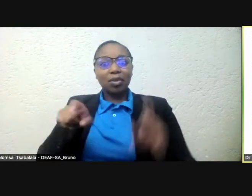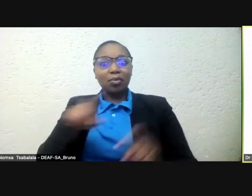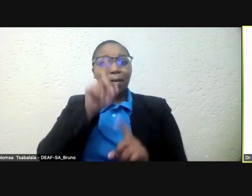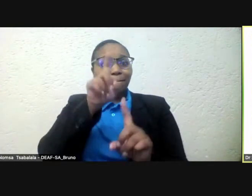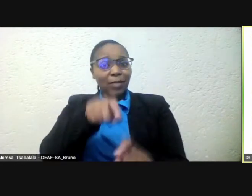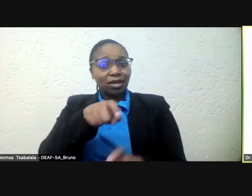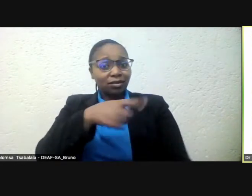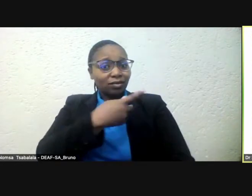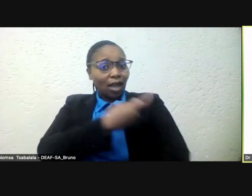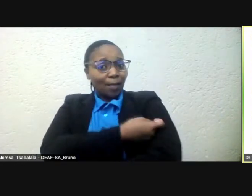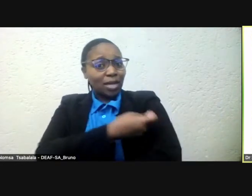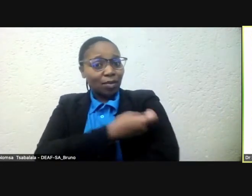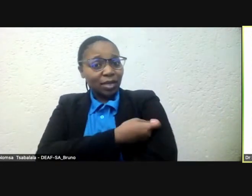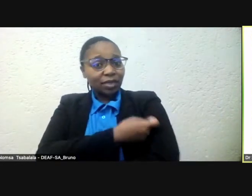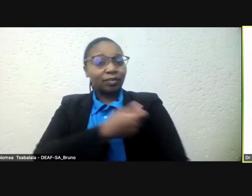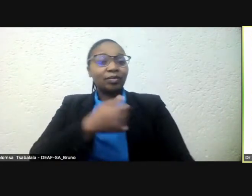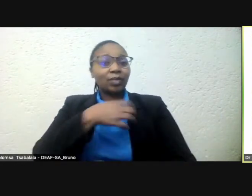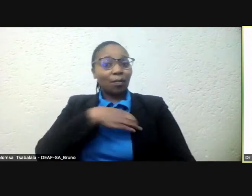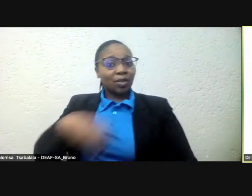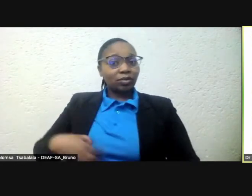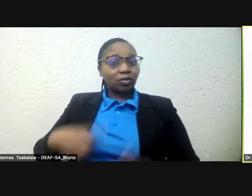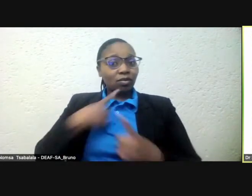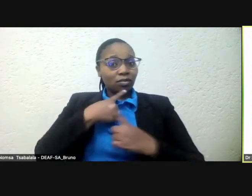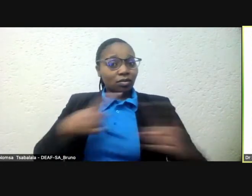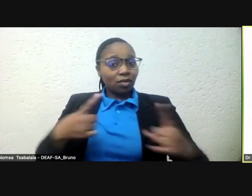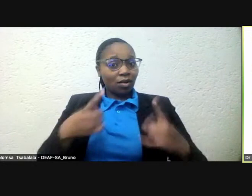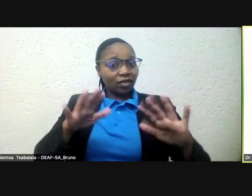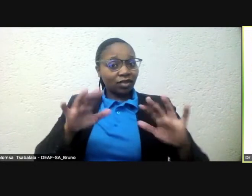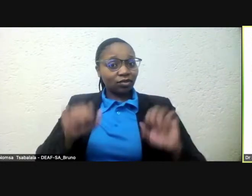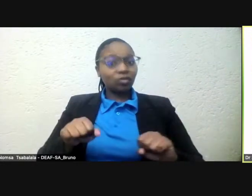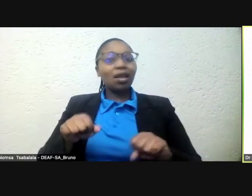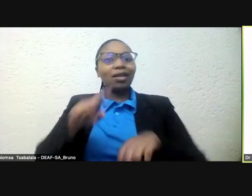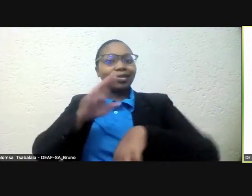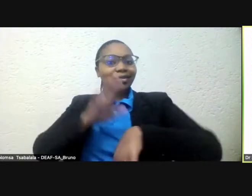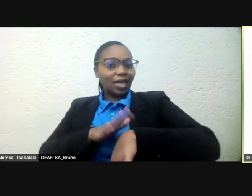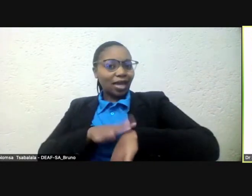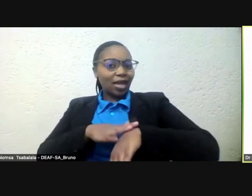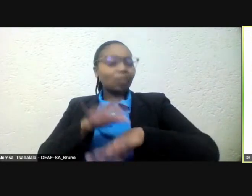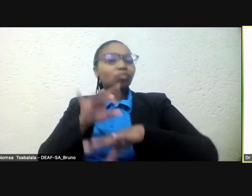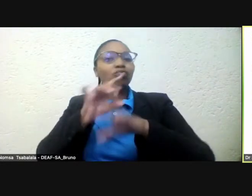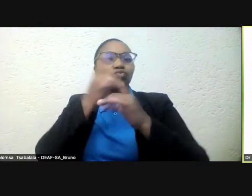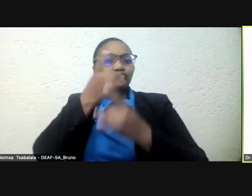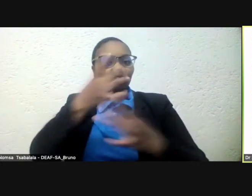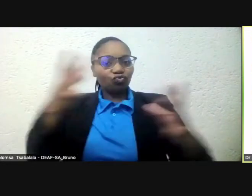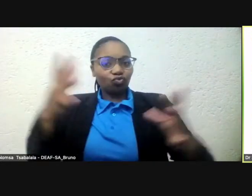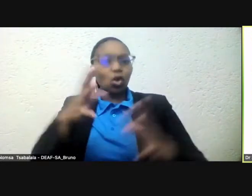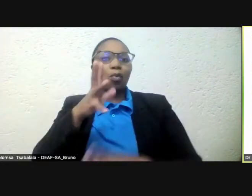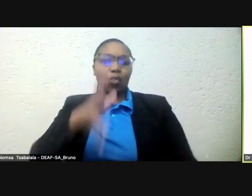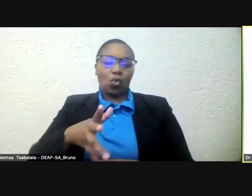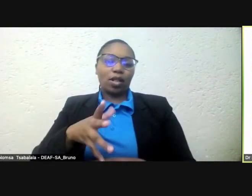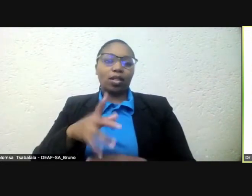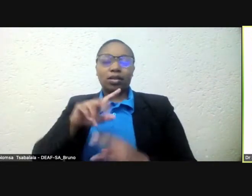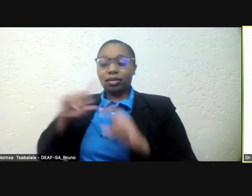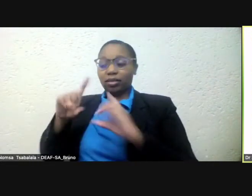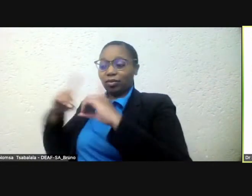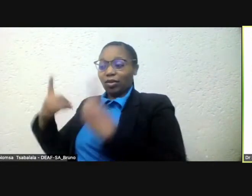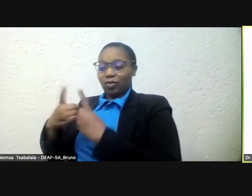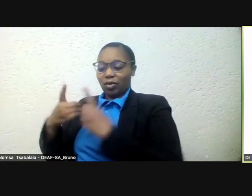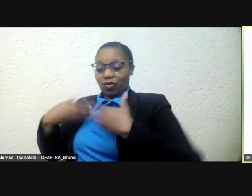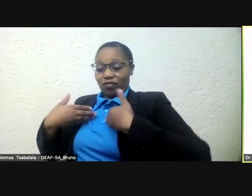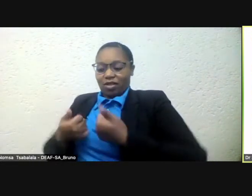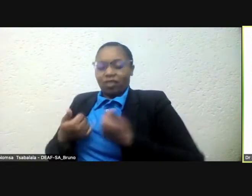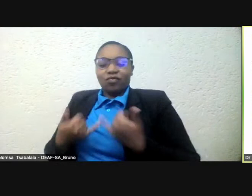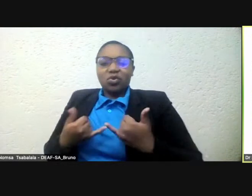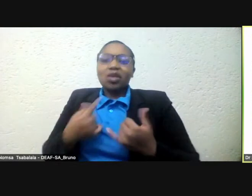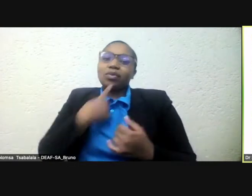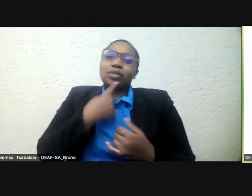that and will advise at the right time. So that's all we can say as the National Department of Health for now. But